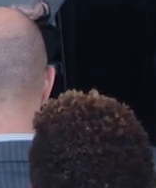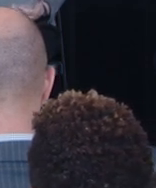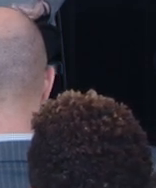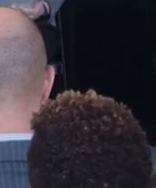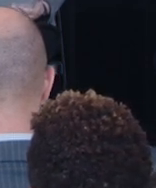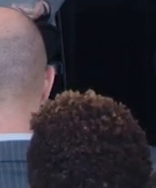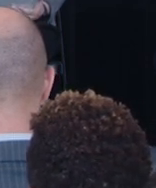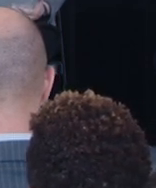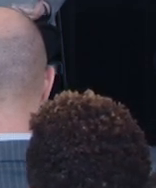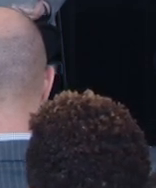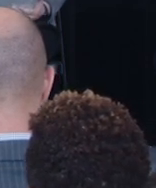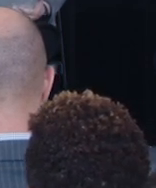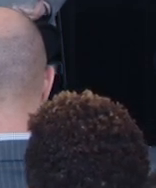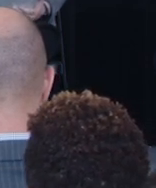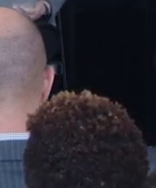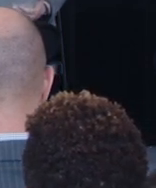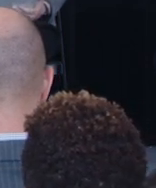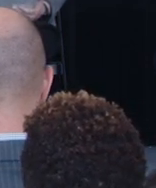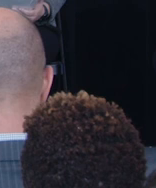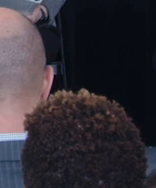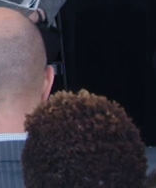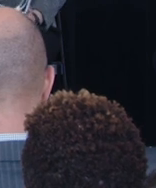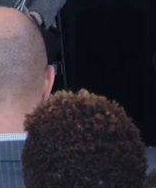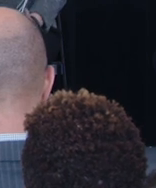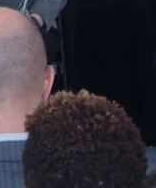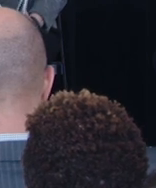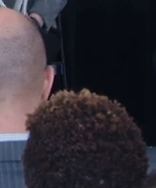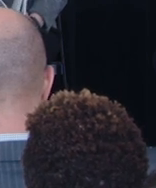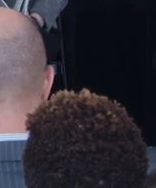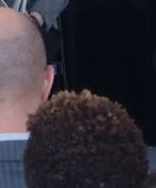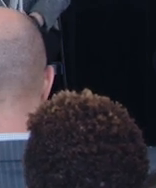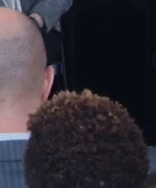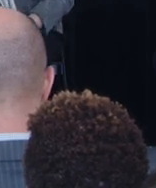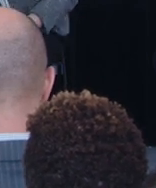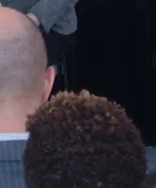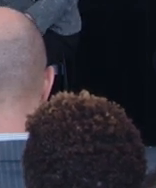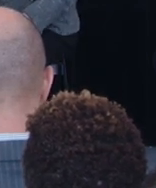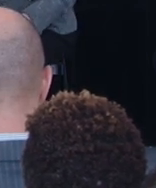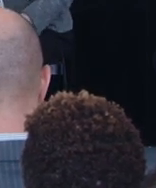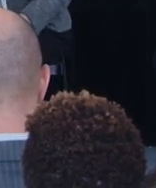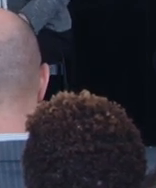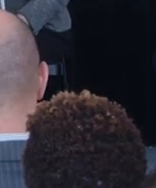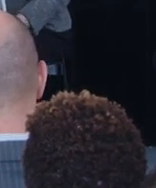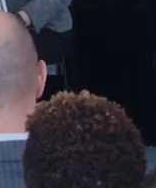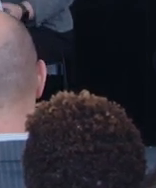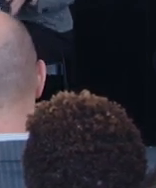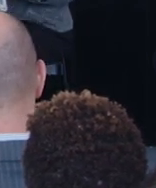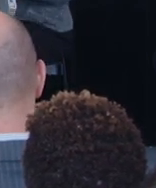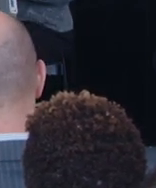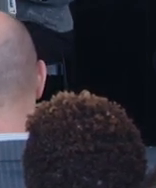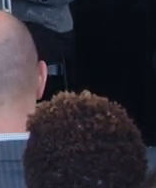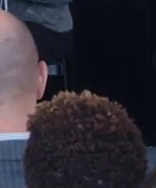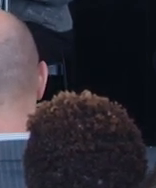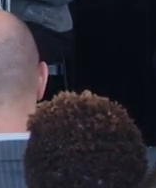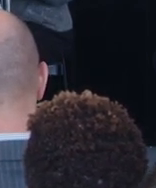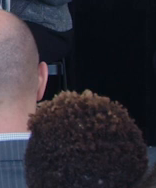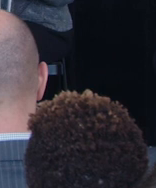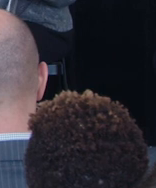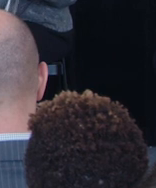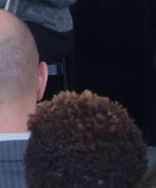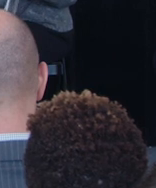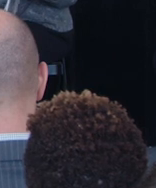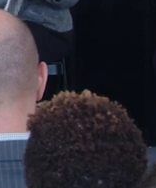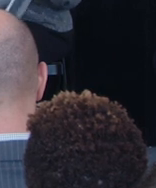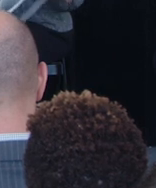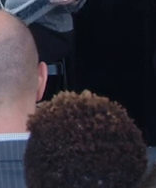you know, I come to this with a sense of gratitude to the people who've stood up this agency, those